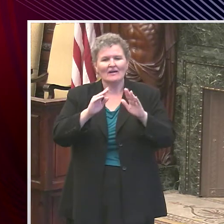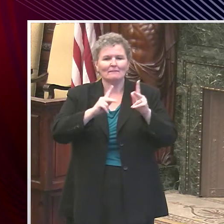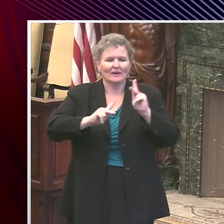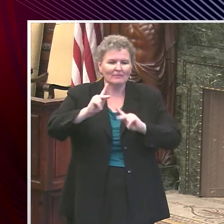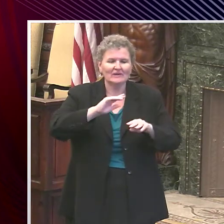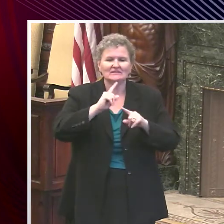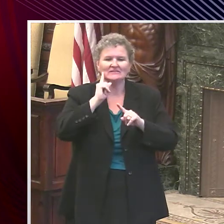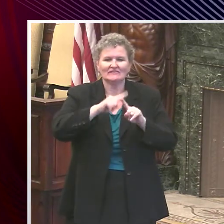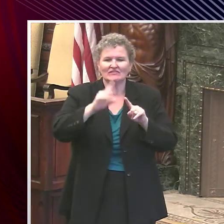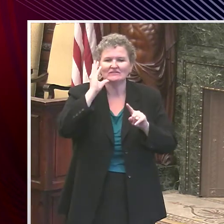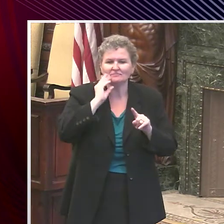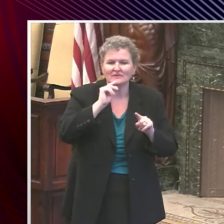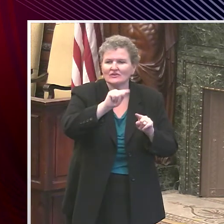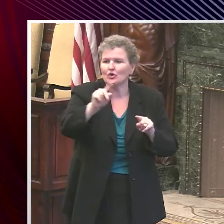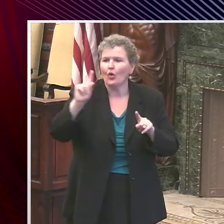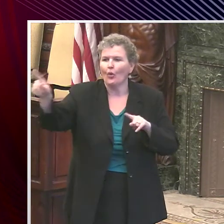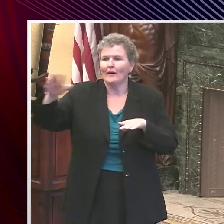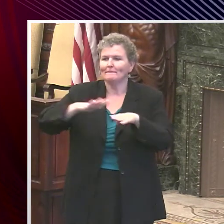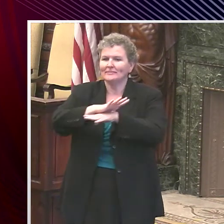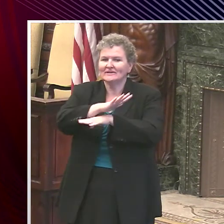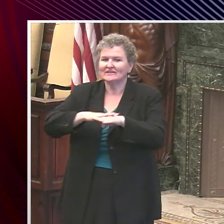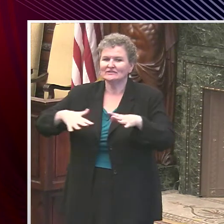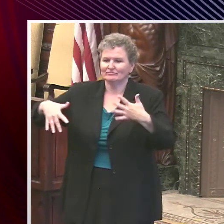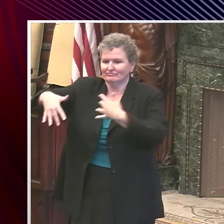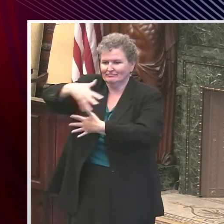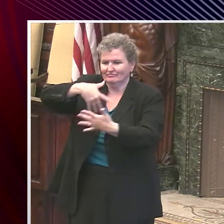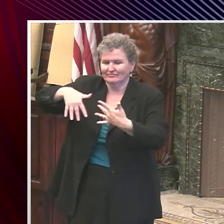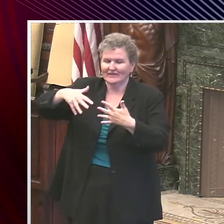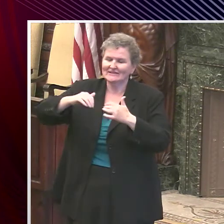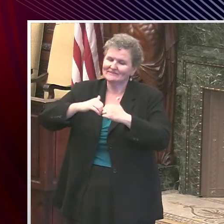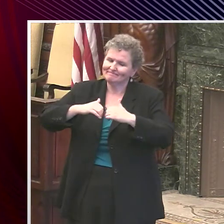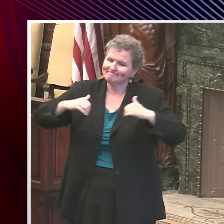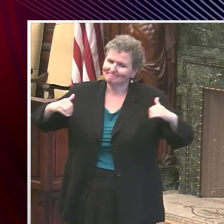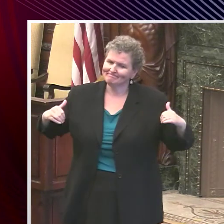experiences taking care of themselves and keeping themselves safe, or not.